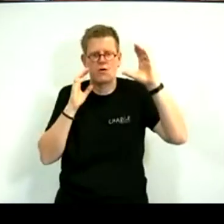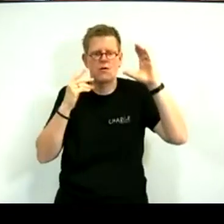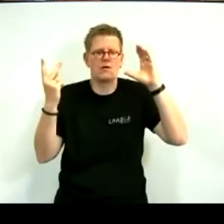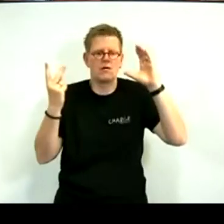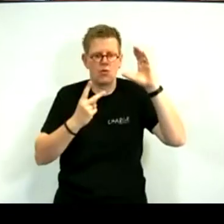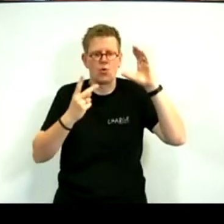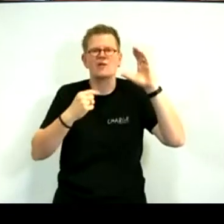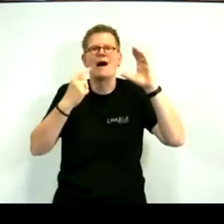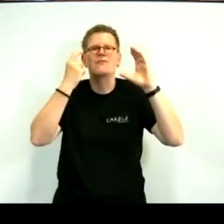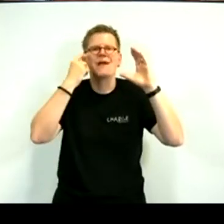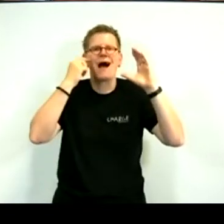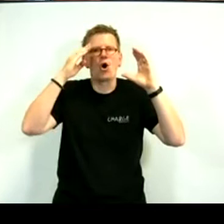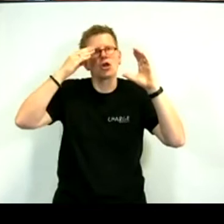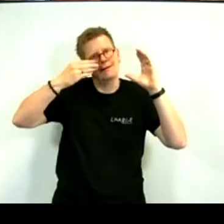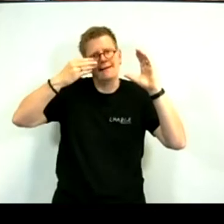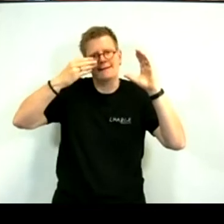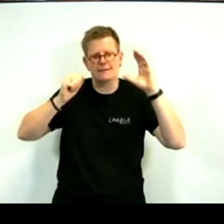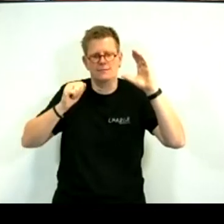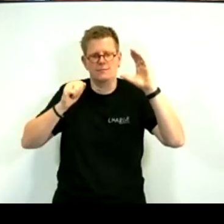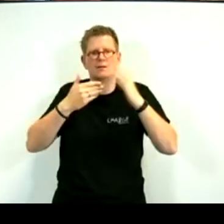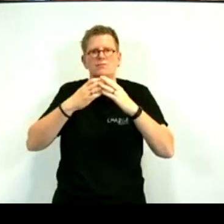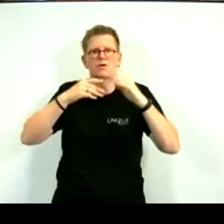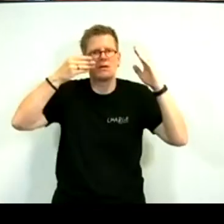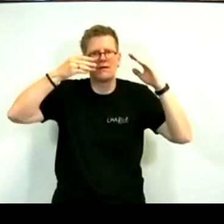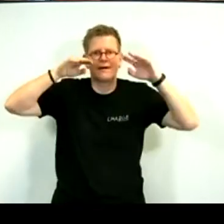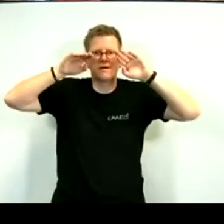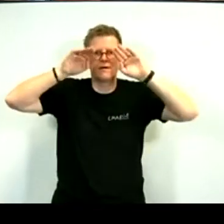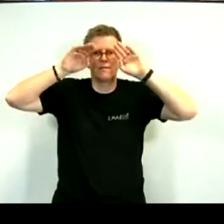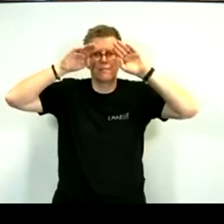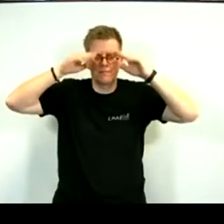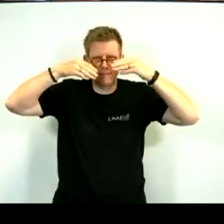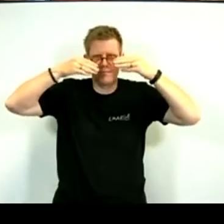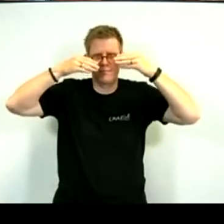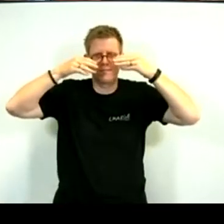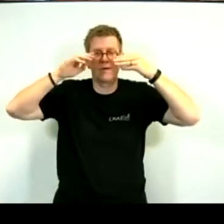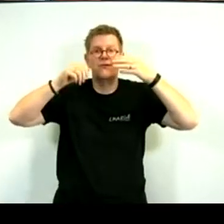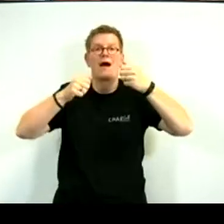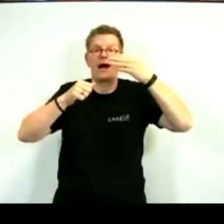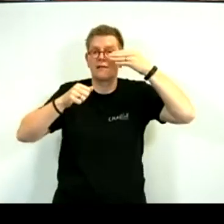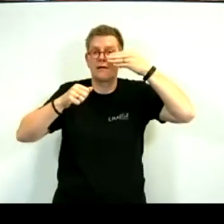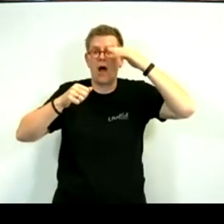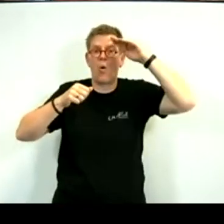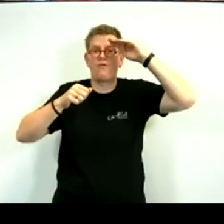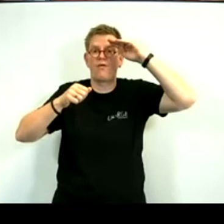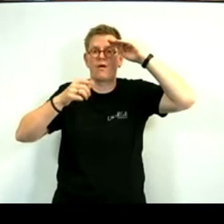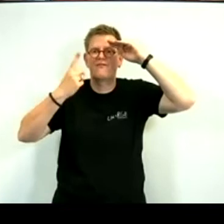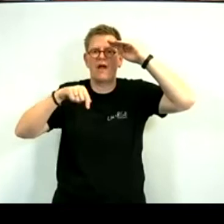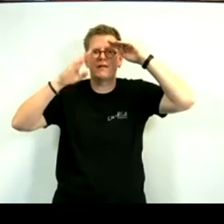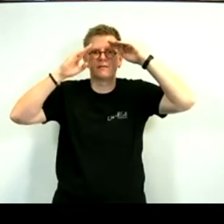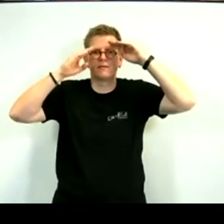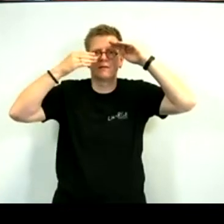low. It doesn't open properly when the eyelids open. And you see two pictures